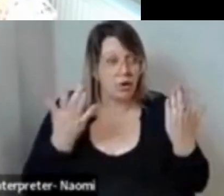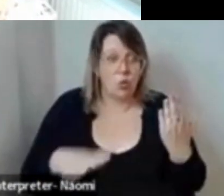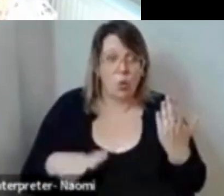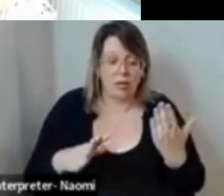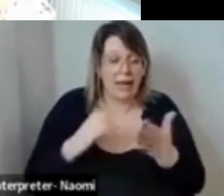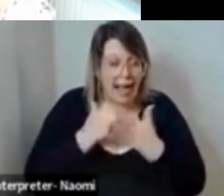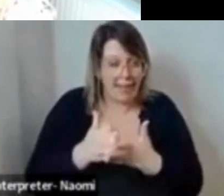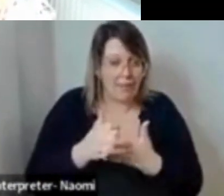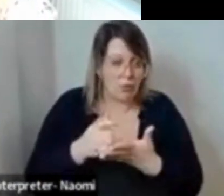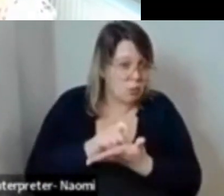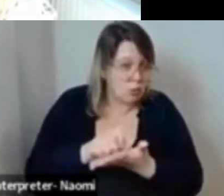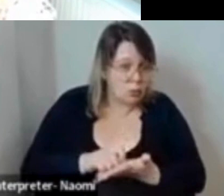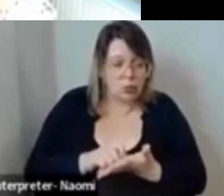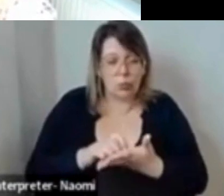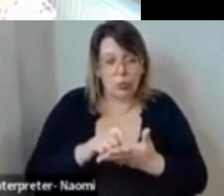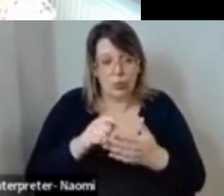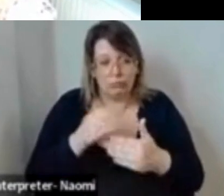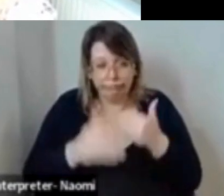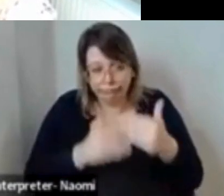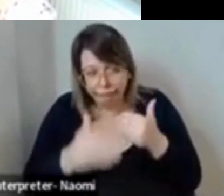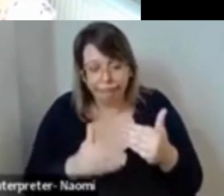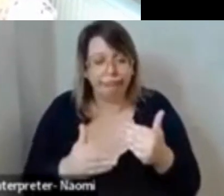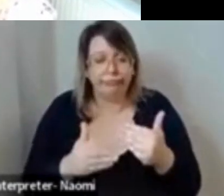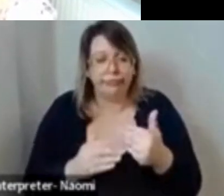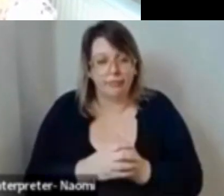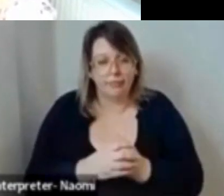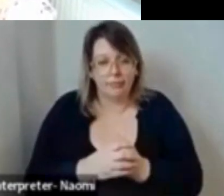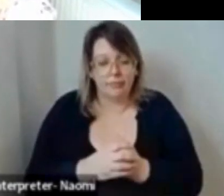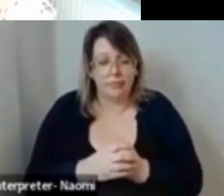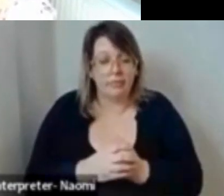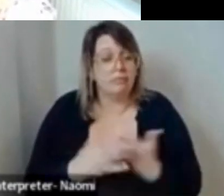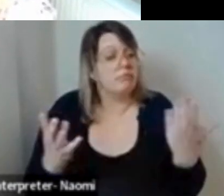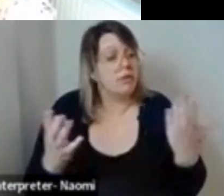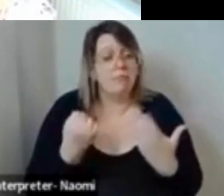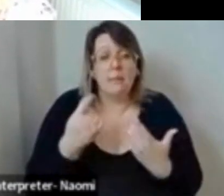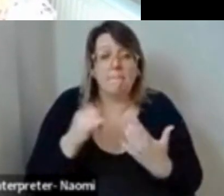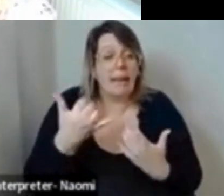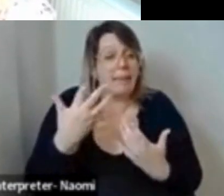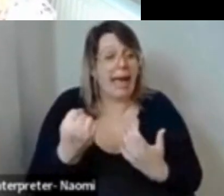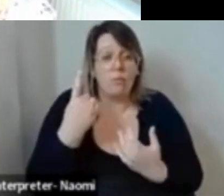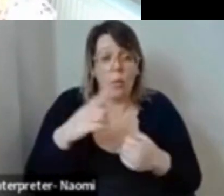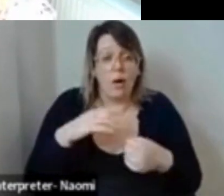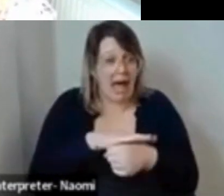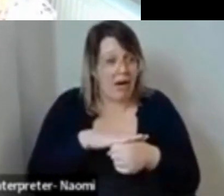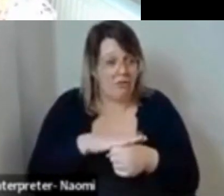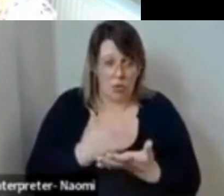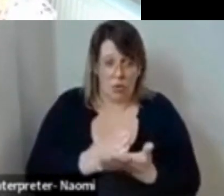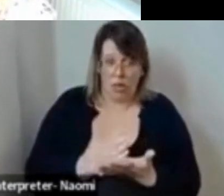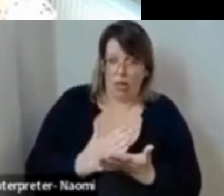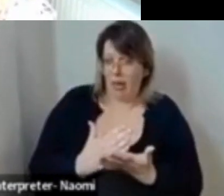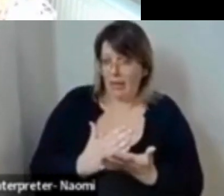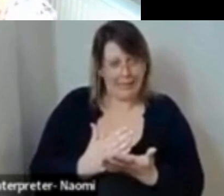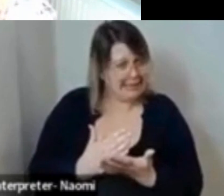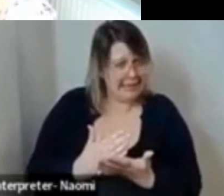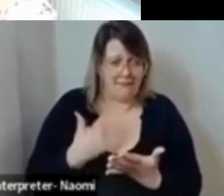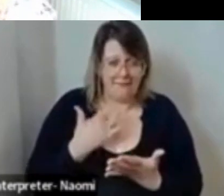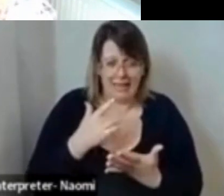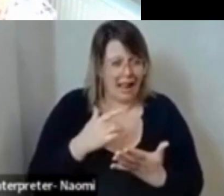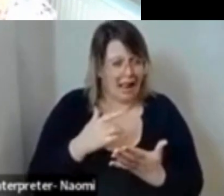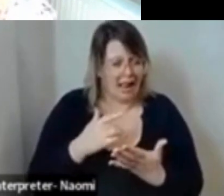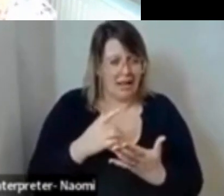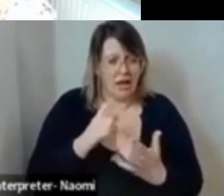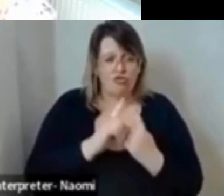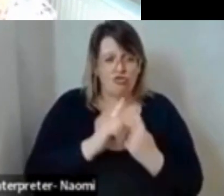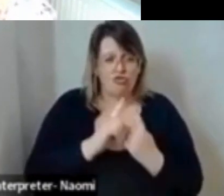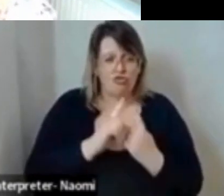you navigate the next few months. If there's an area that you need support with that doesn't seem to be covered by one of our